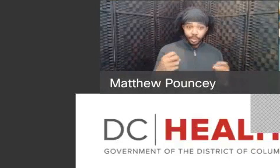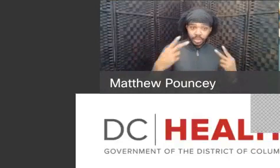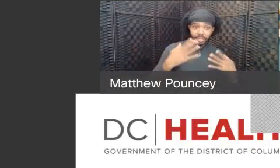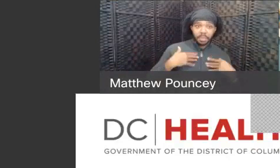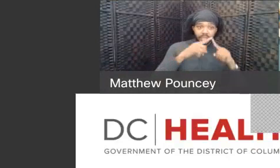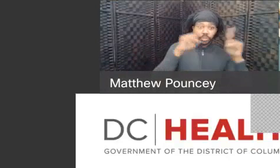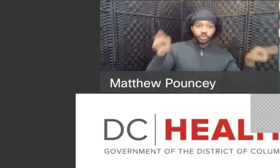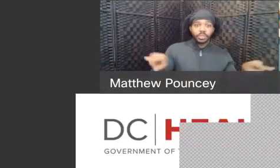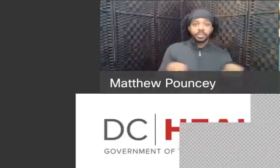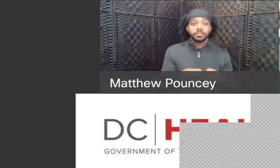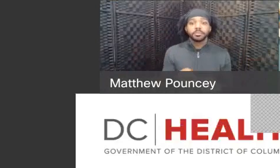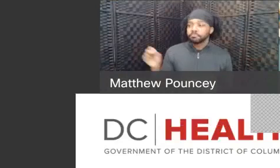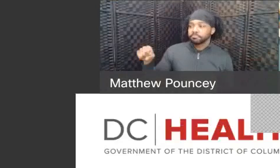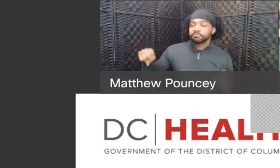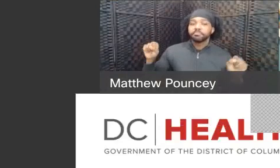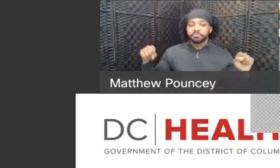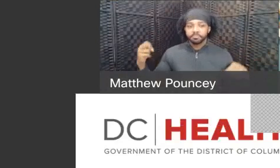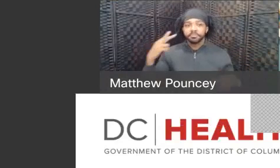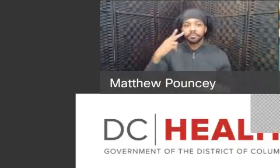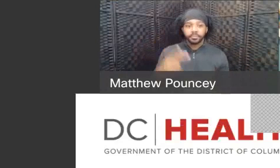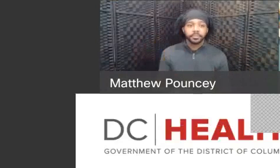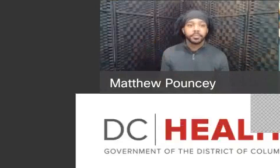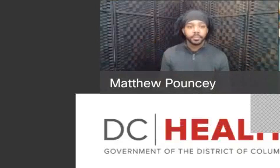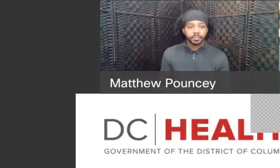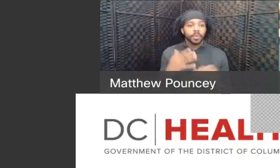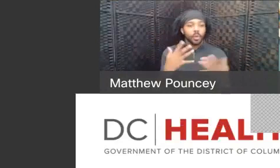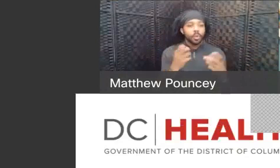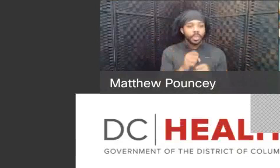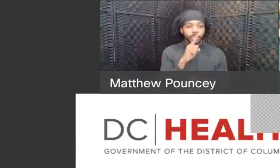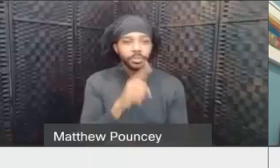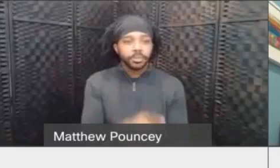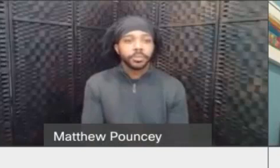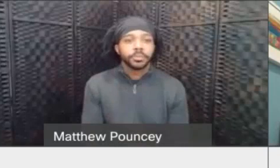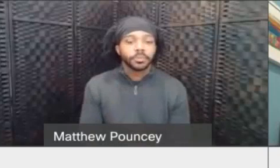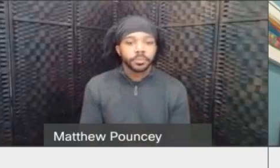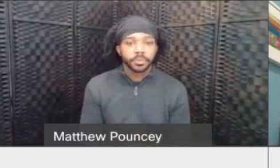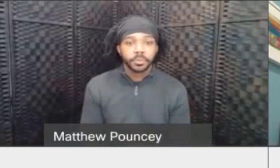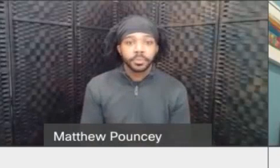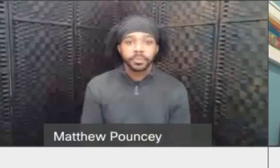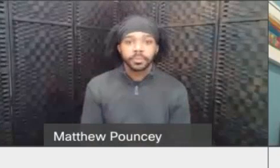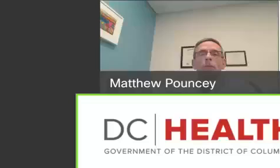screen? Yes. I just want to make sure that, okay.